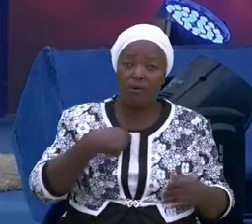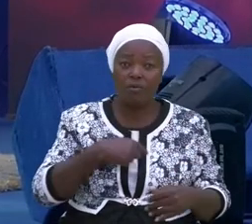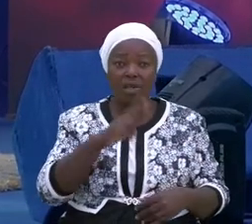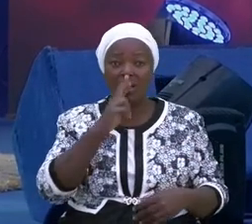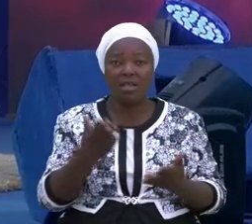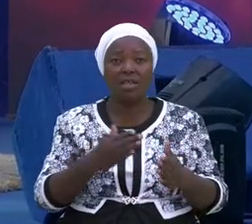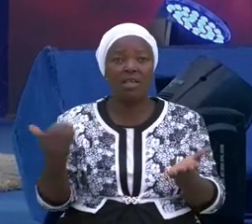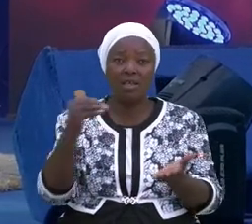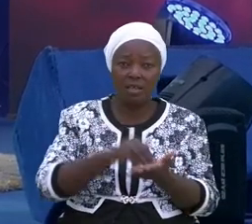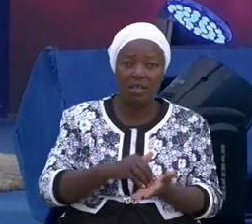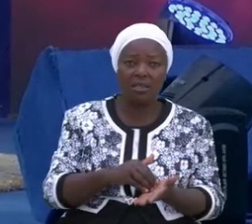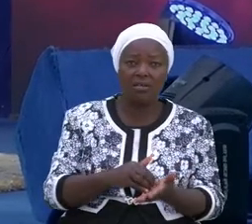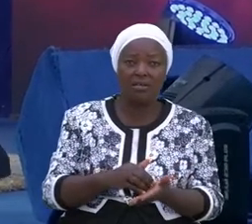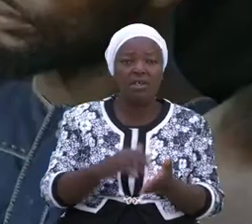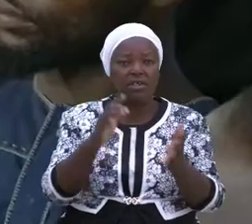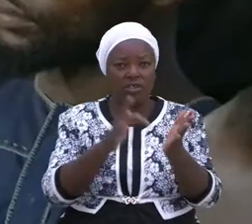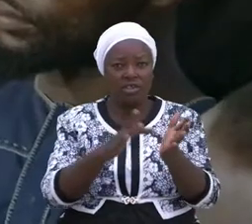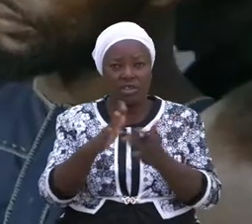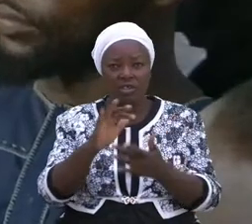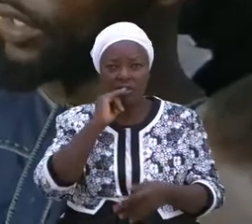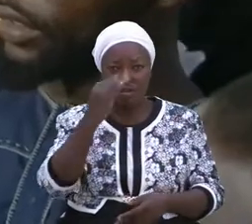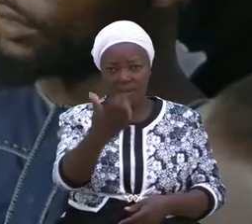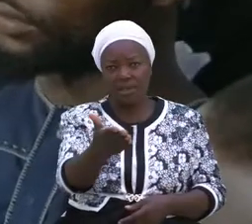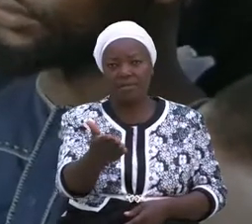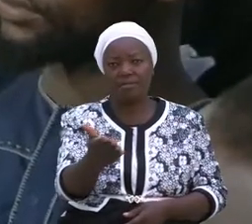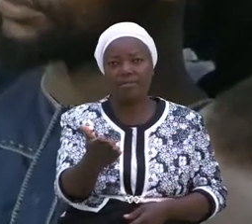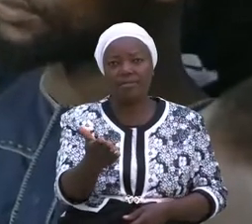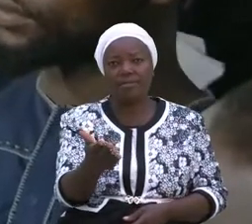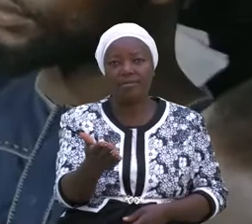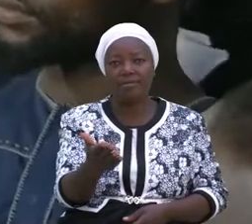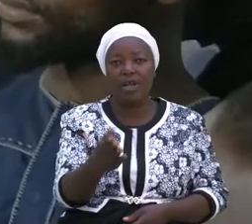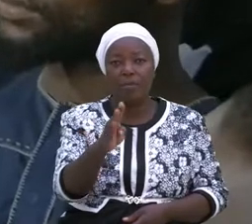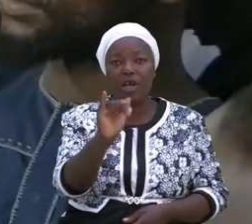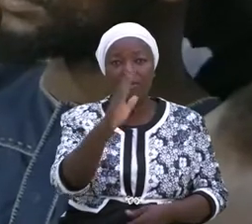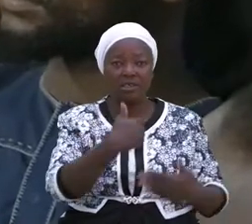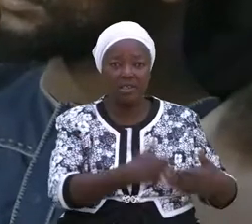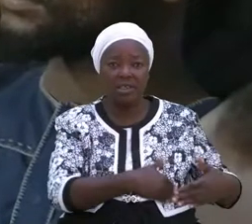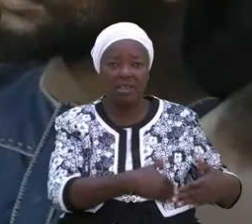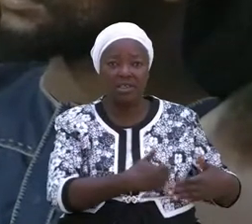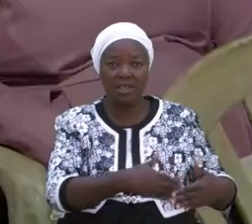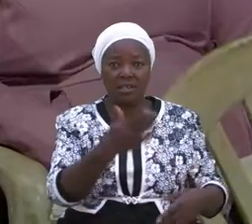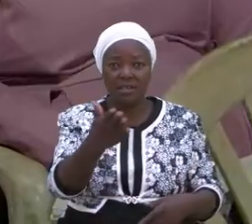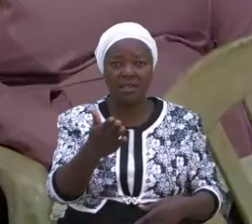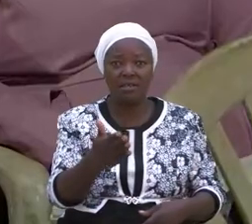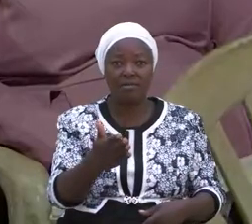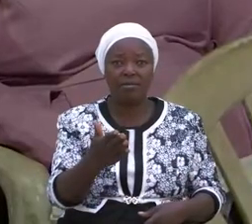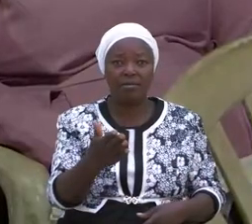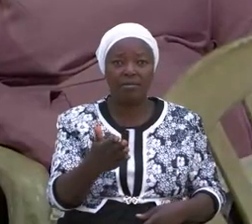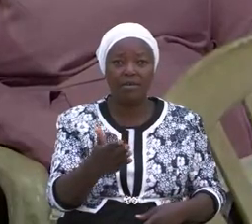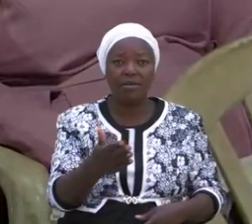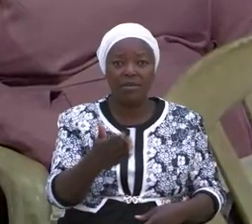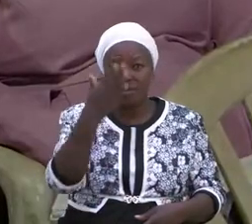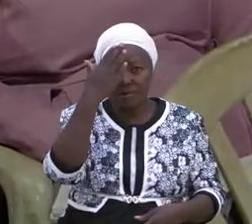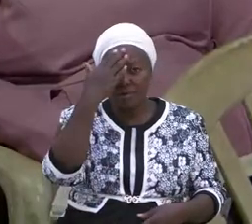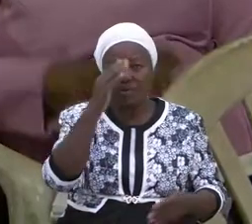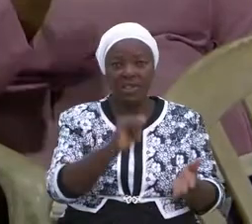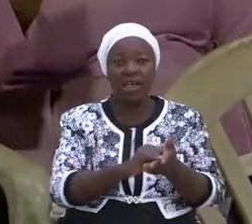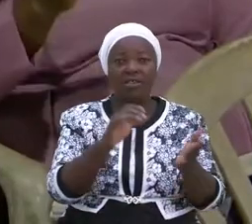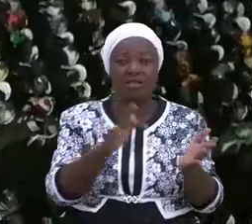again. Jesus is right there. By your side there, you're blind. Jesus is right